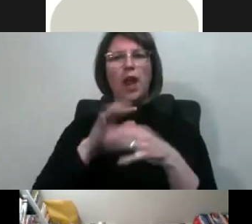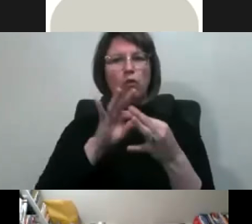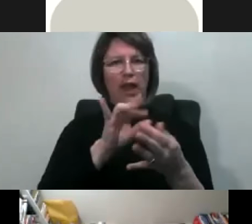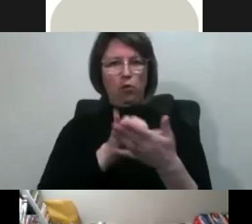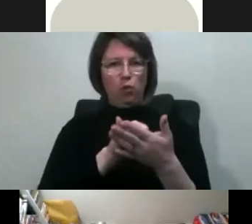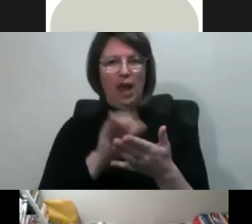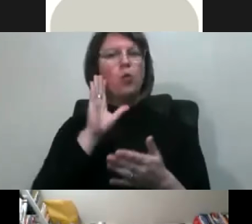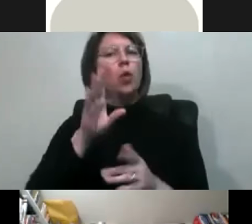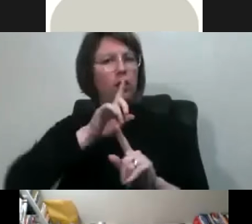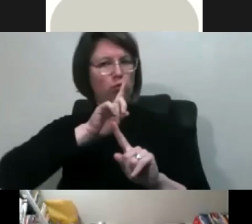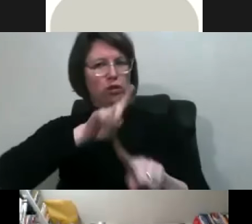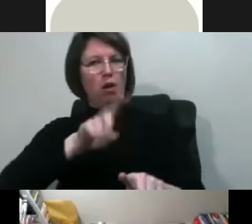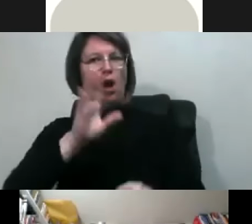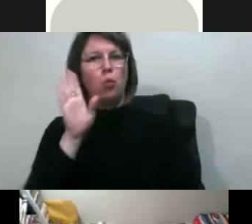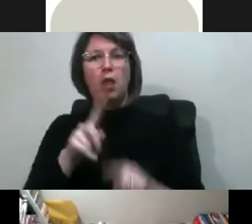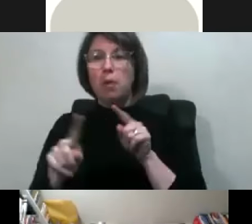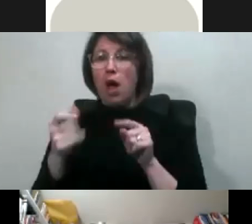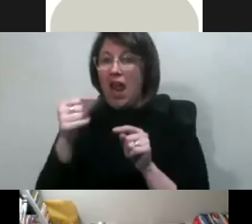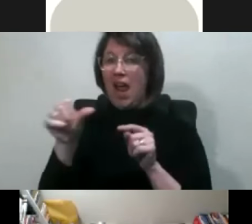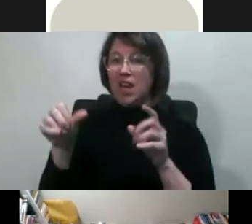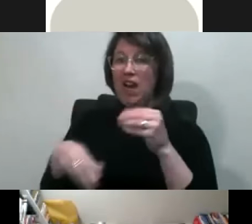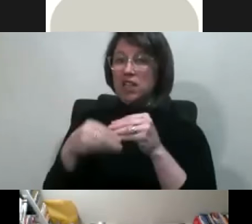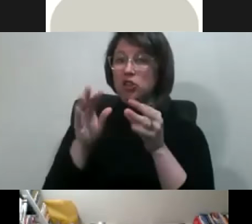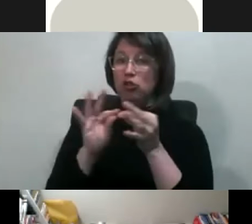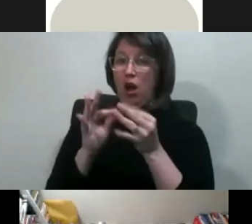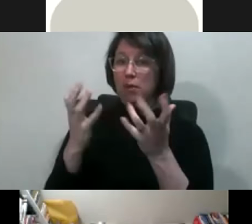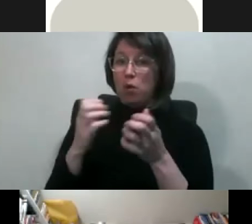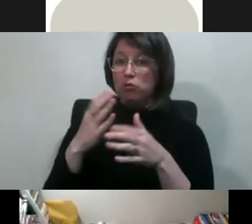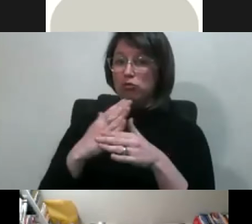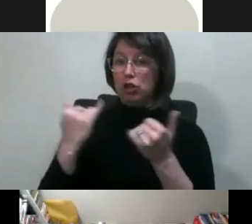be responding, but I don't know if there was any additional comments you wanted to make to it.